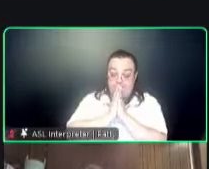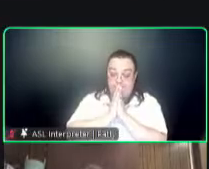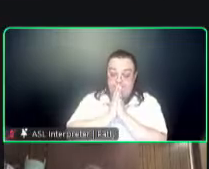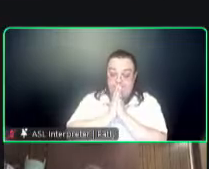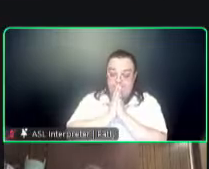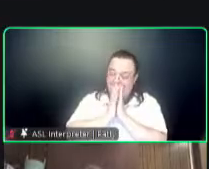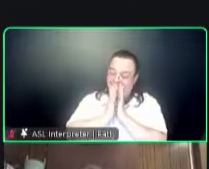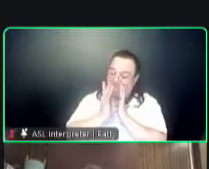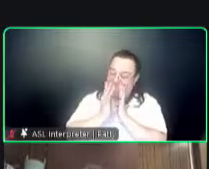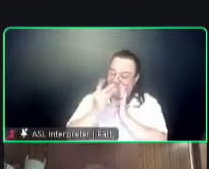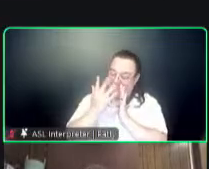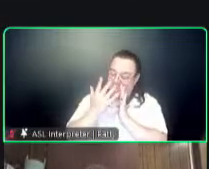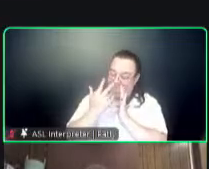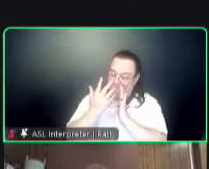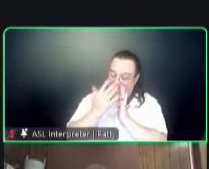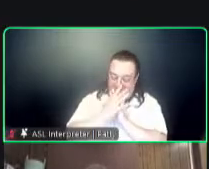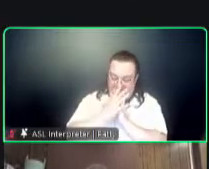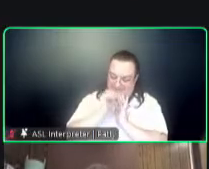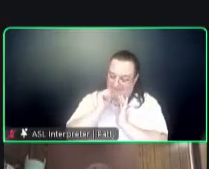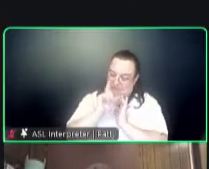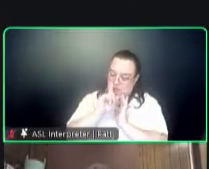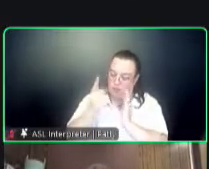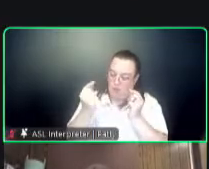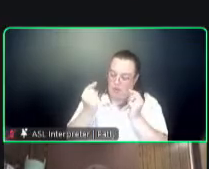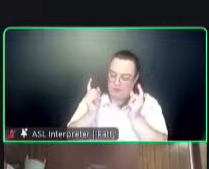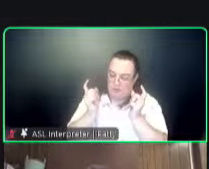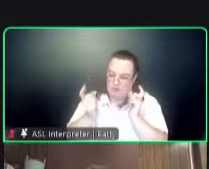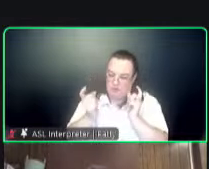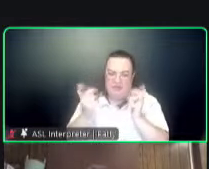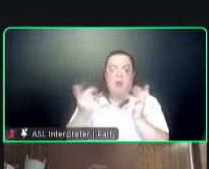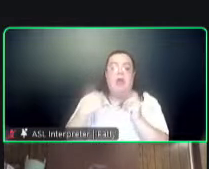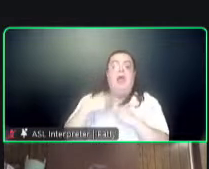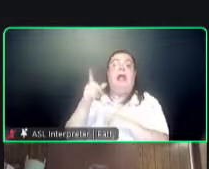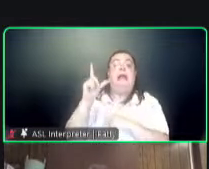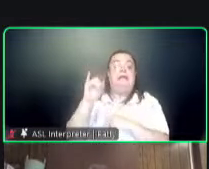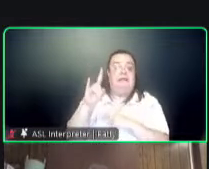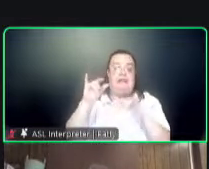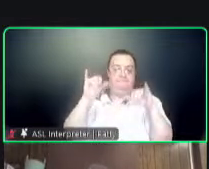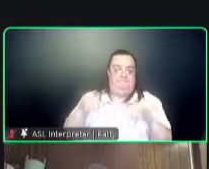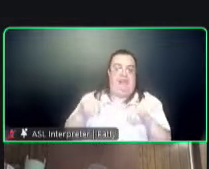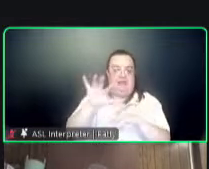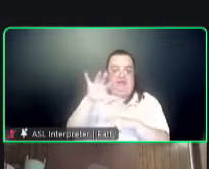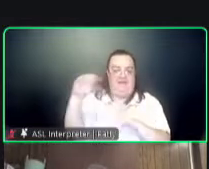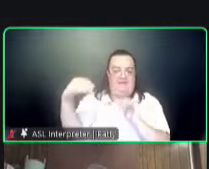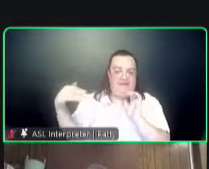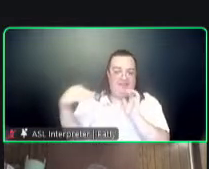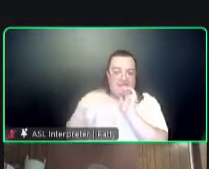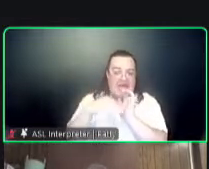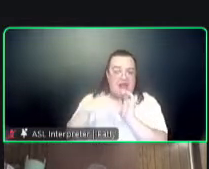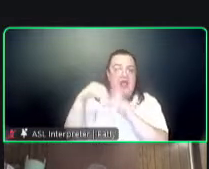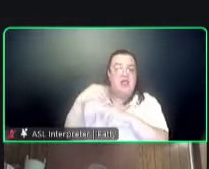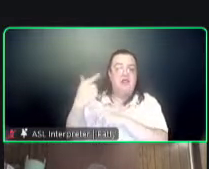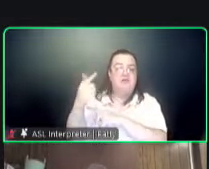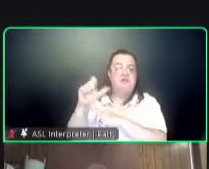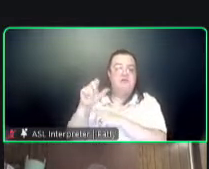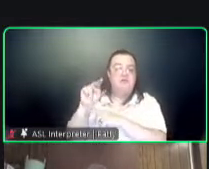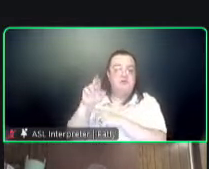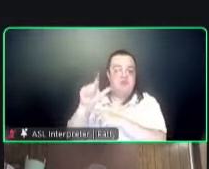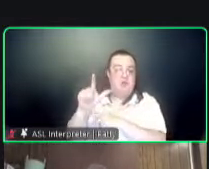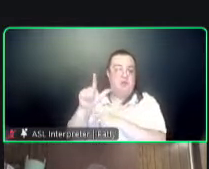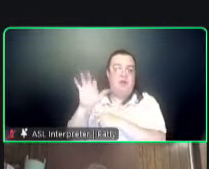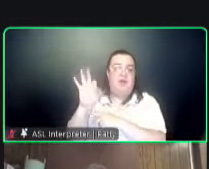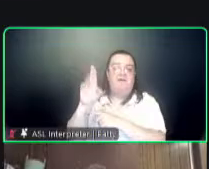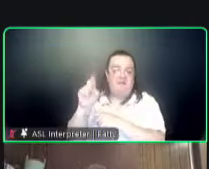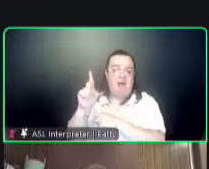I'm not sure what the tweak is. I did maintain $50,000 in general fund monies in asphalt and